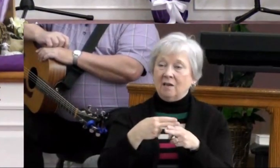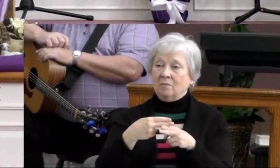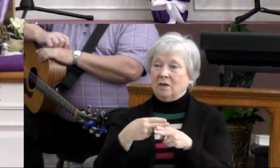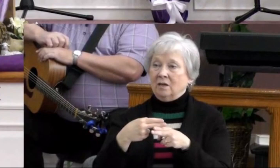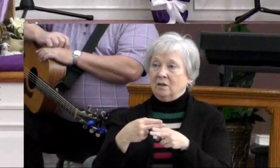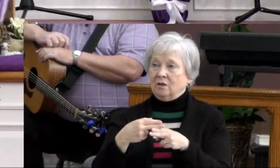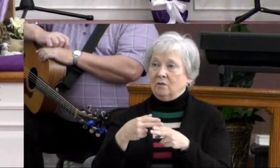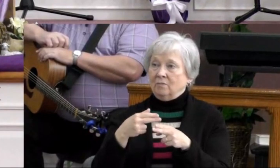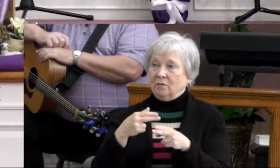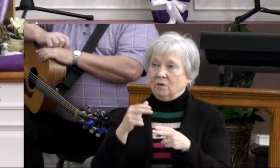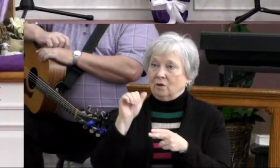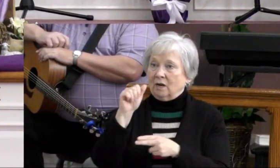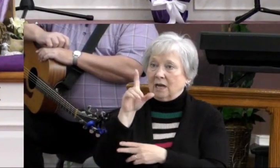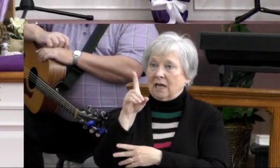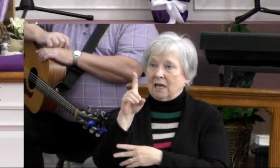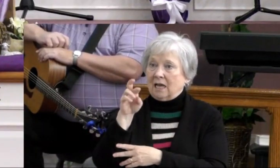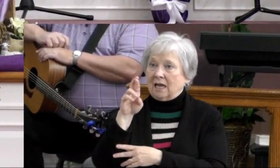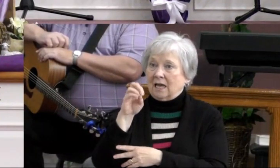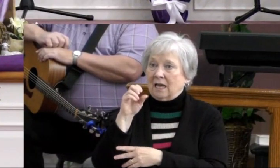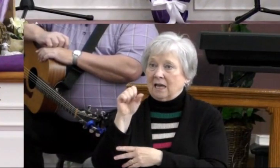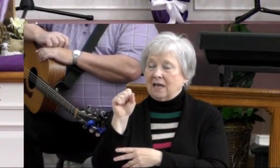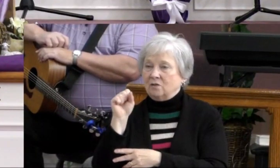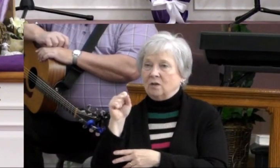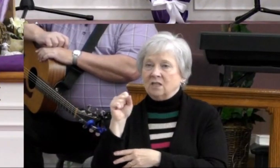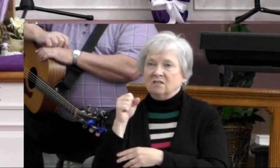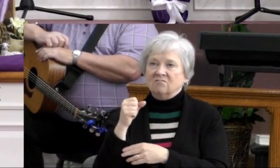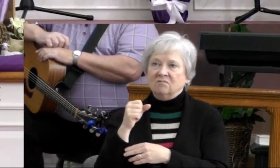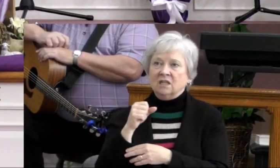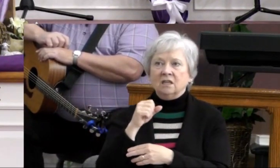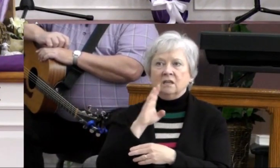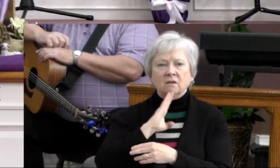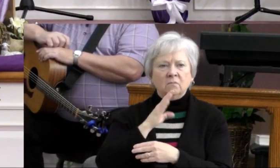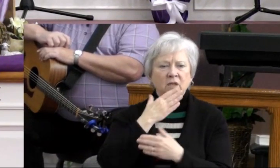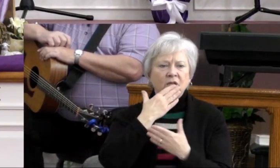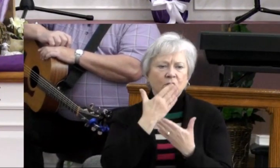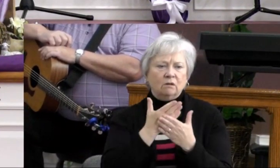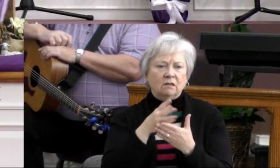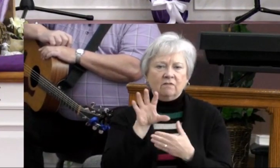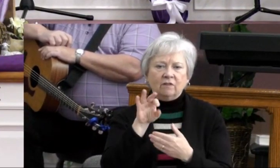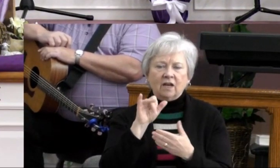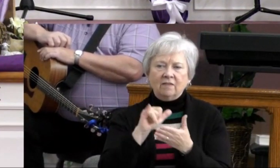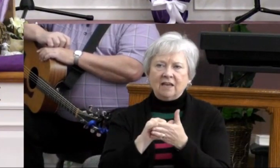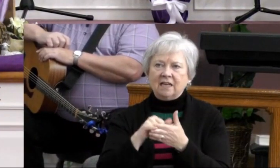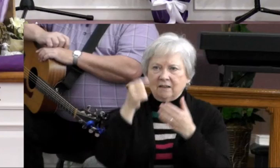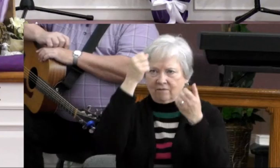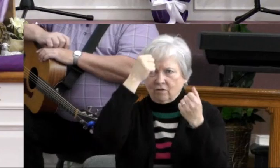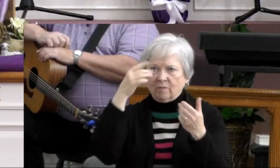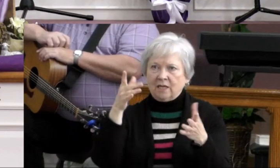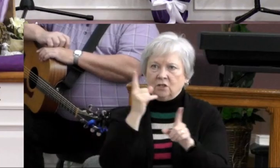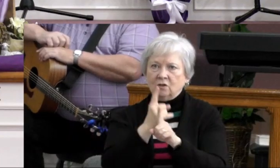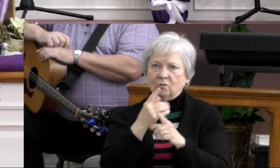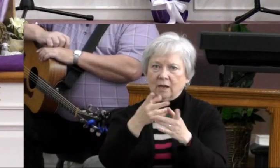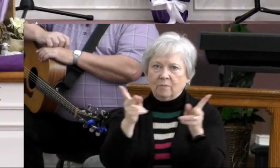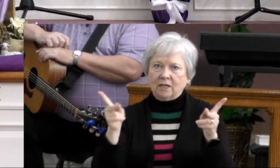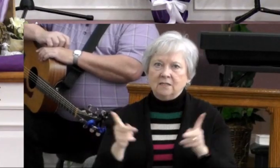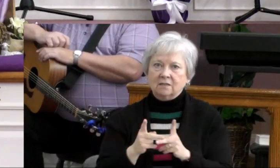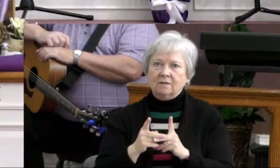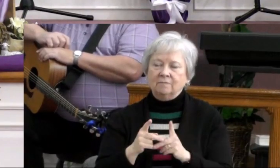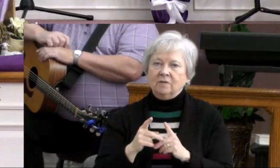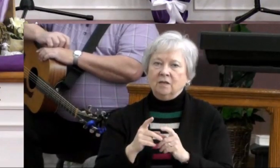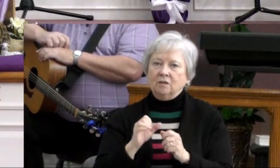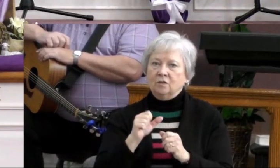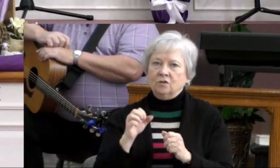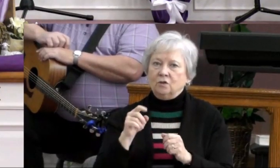changed, you might do well to check that out quickly and make sure they've got the right information so you can cast your ballot and be a part